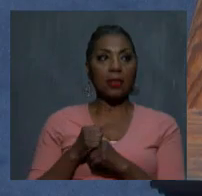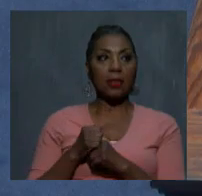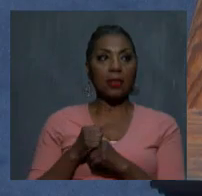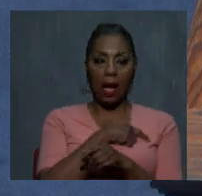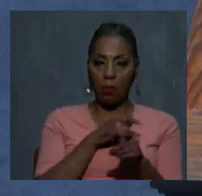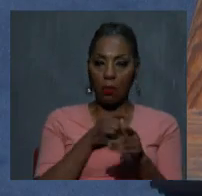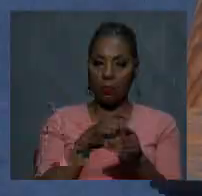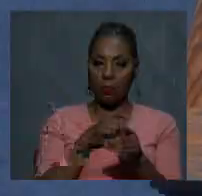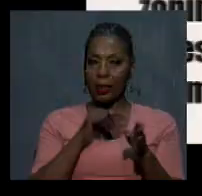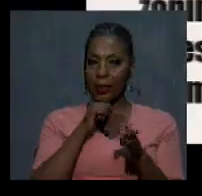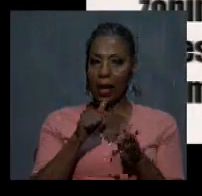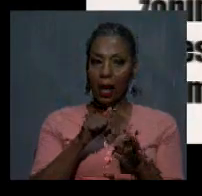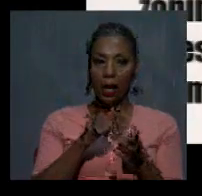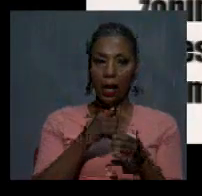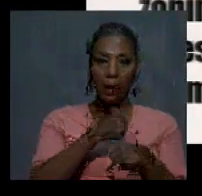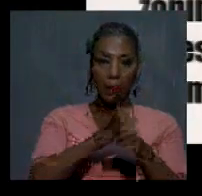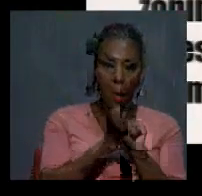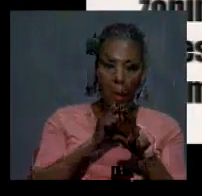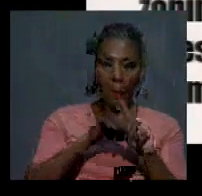and it's not a product